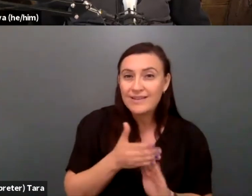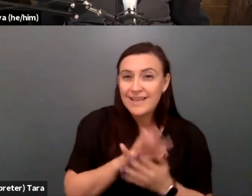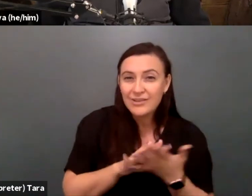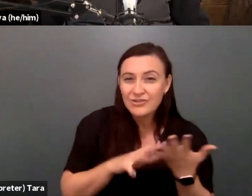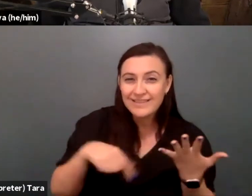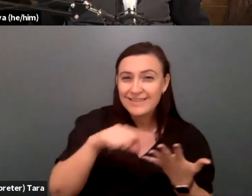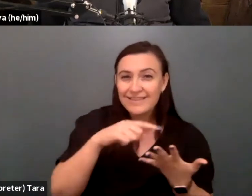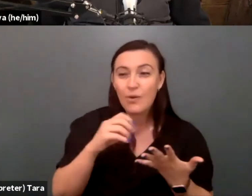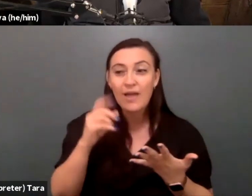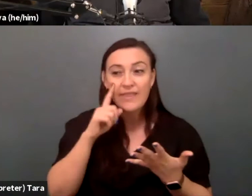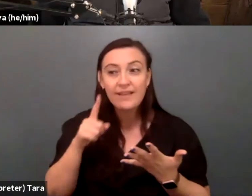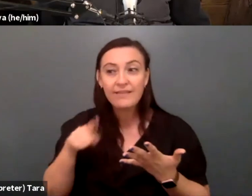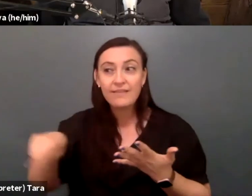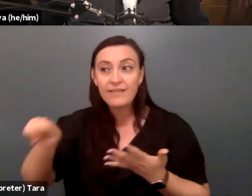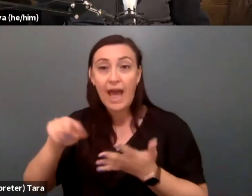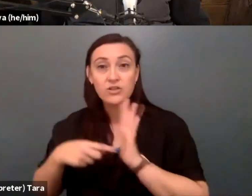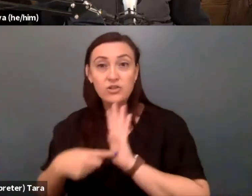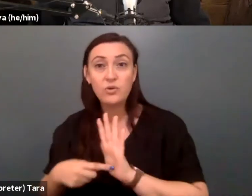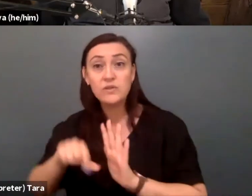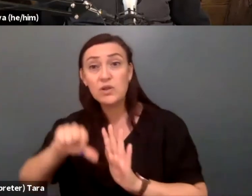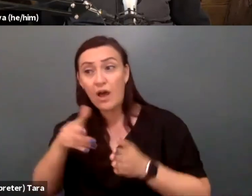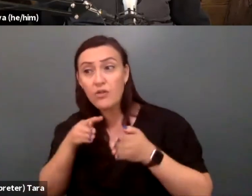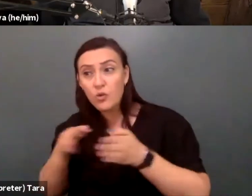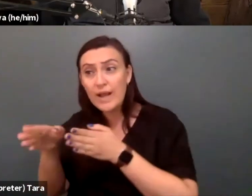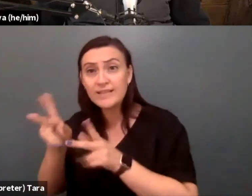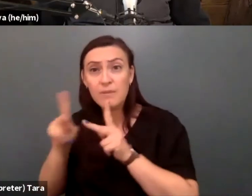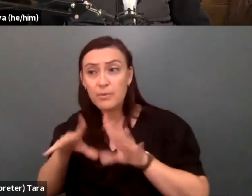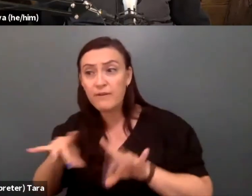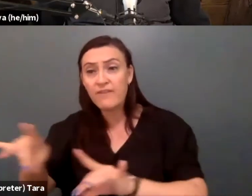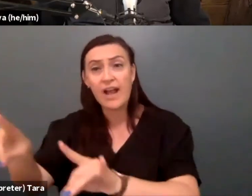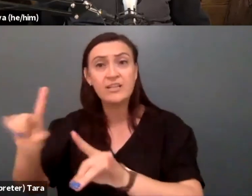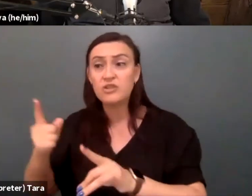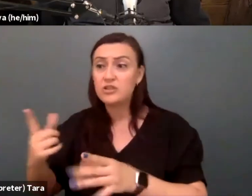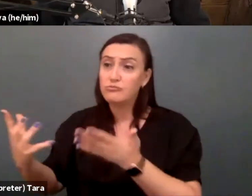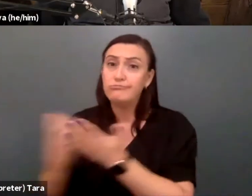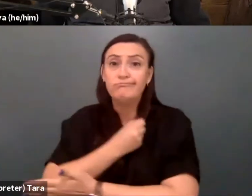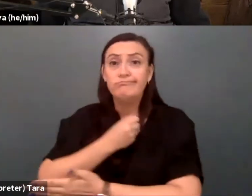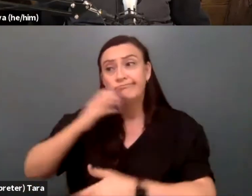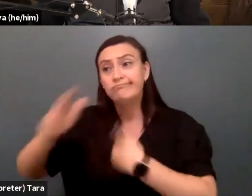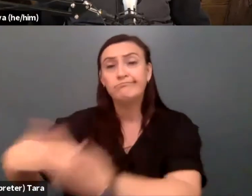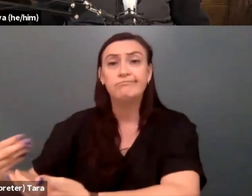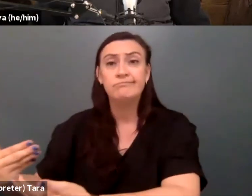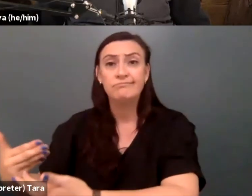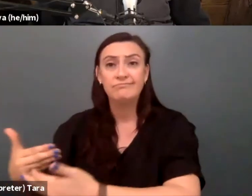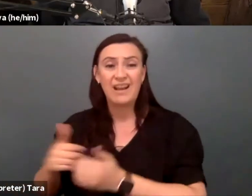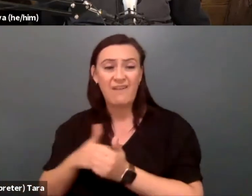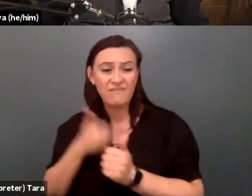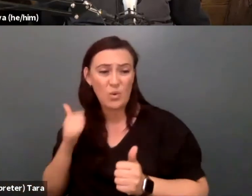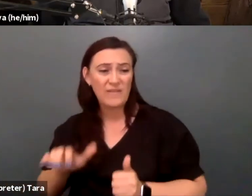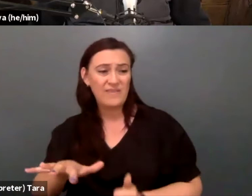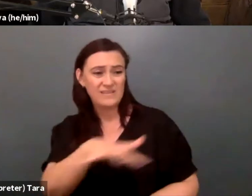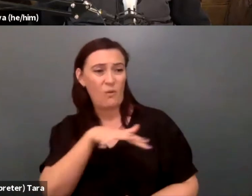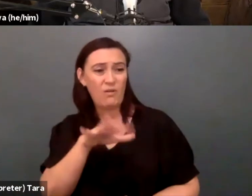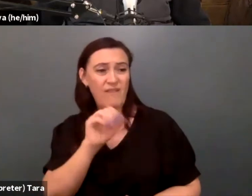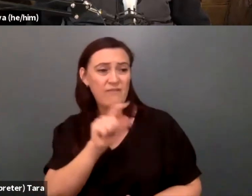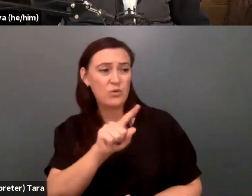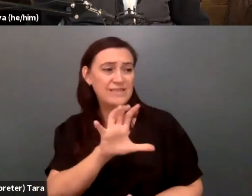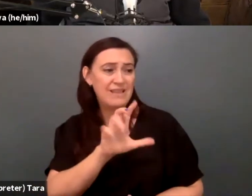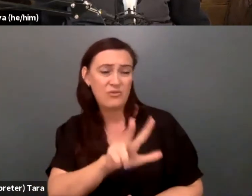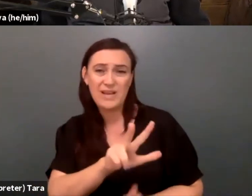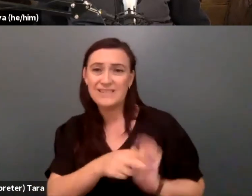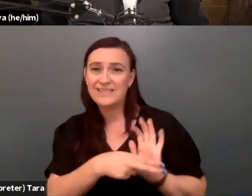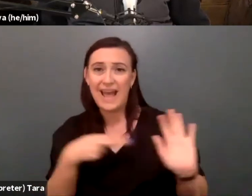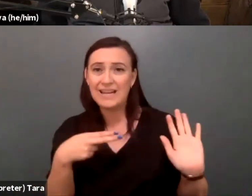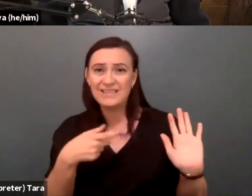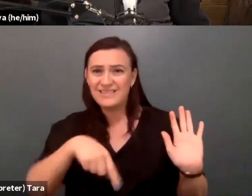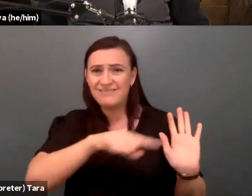to navigate and circumnavigate and get around this whole idea of a 501c3 status, that